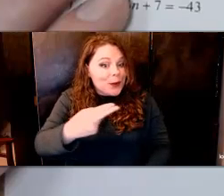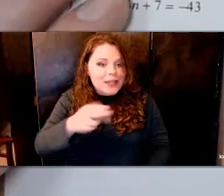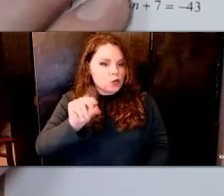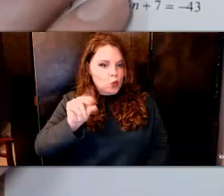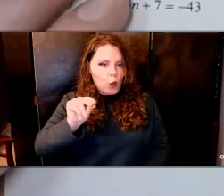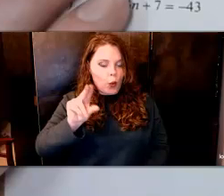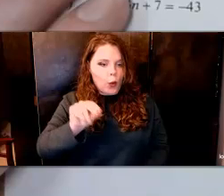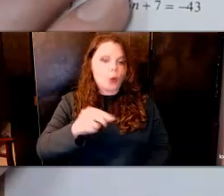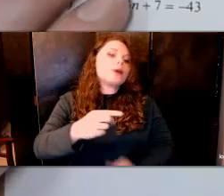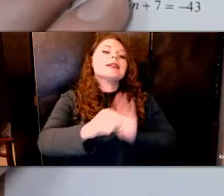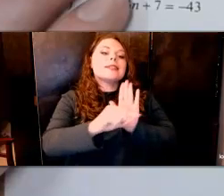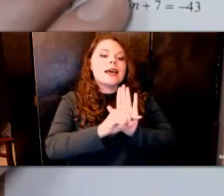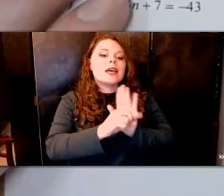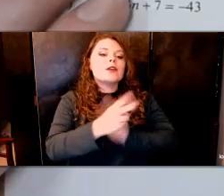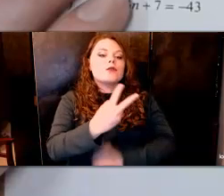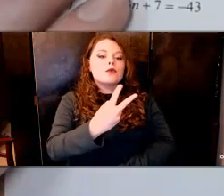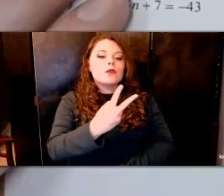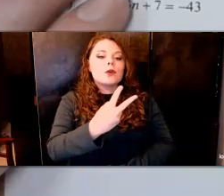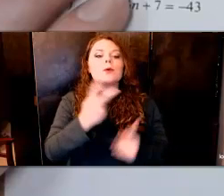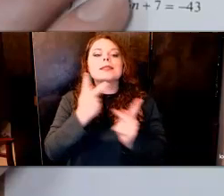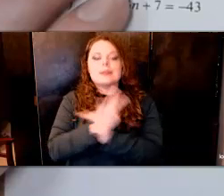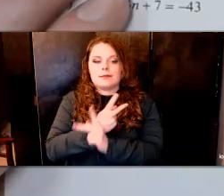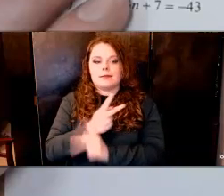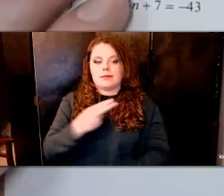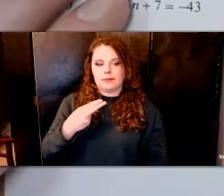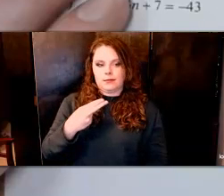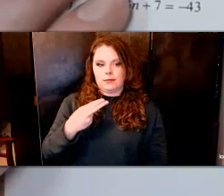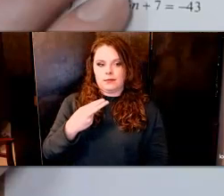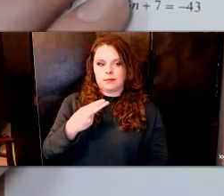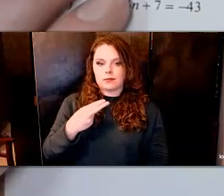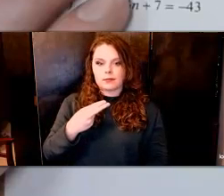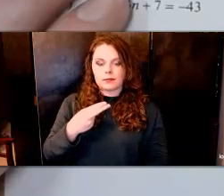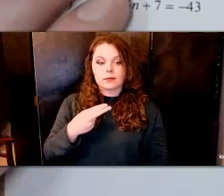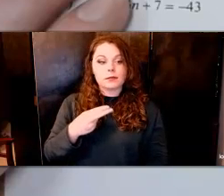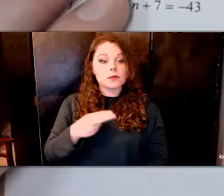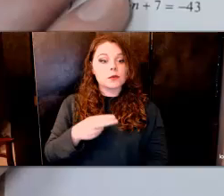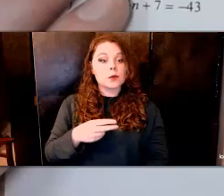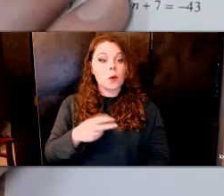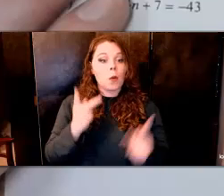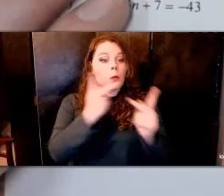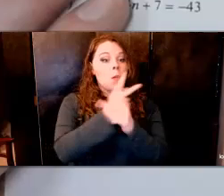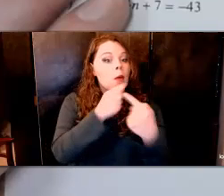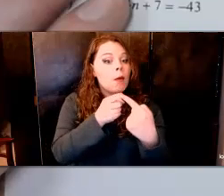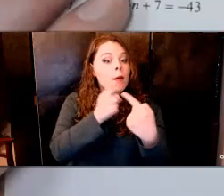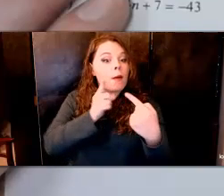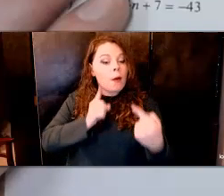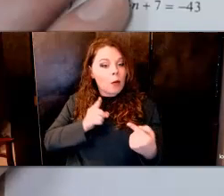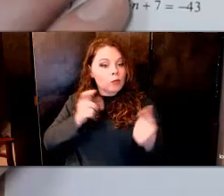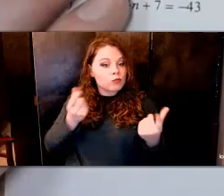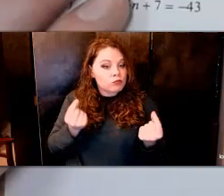is negative 2 times h. So the opposite of multiplying by a negative